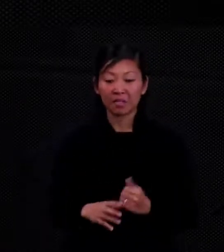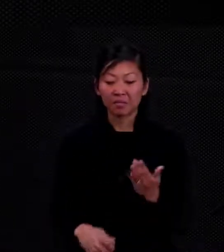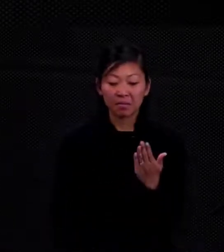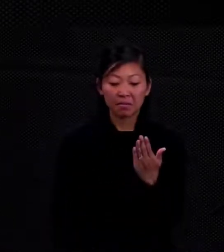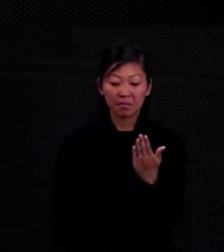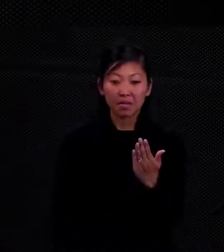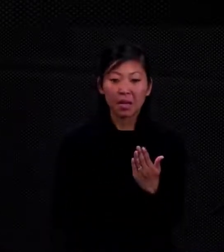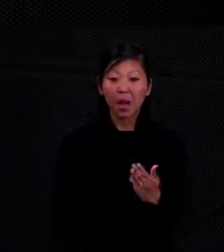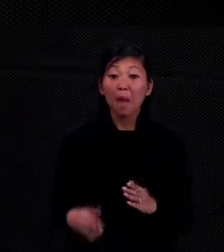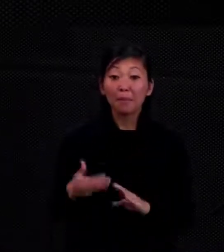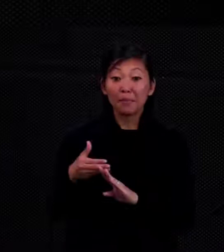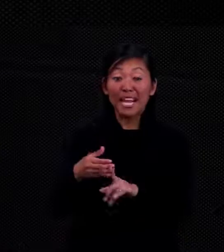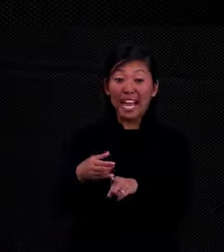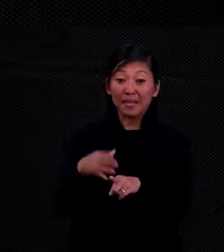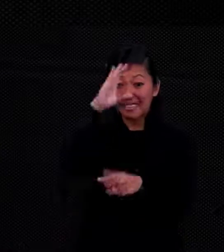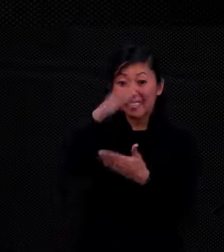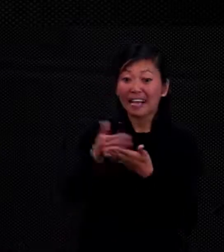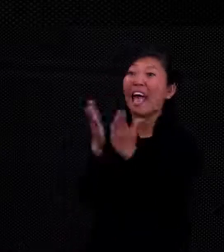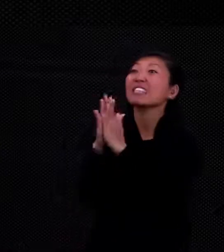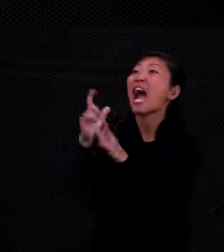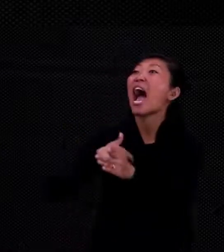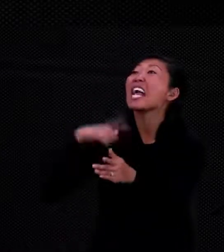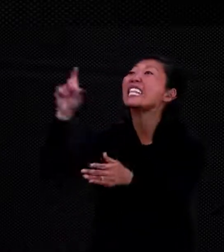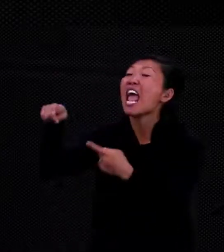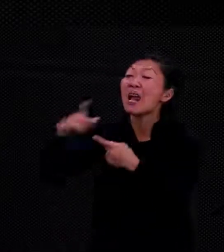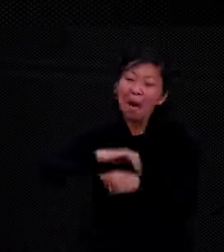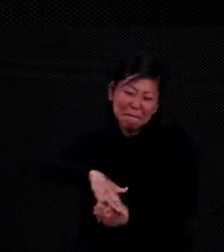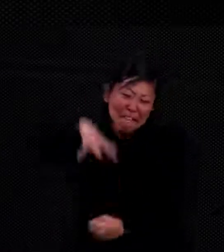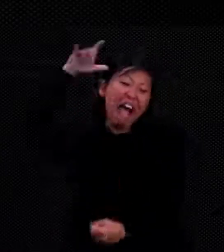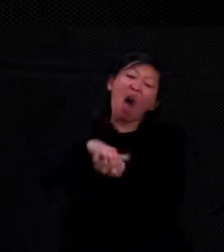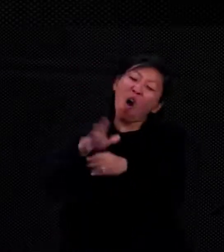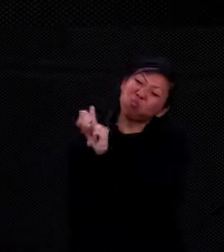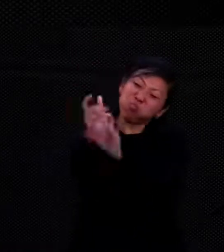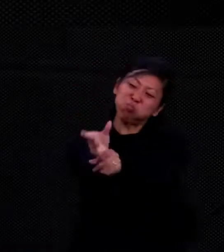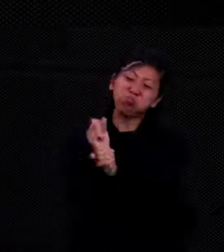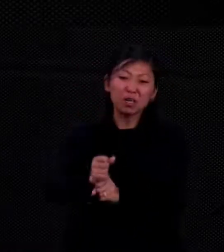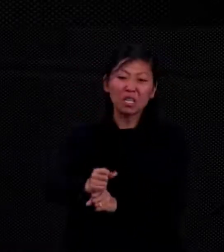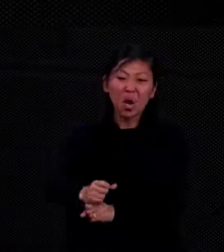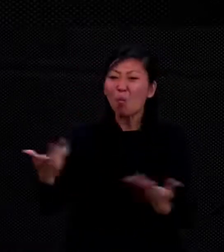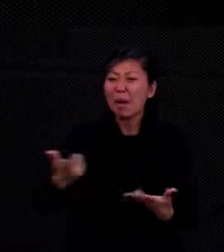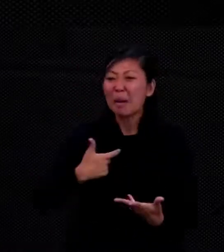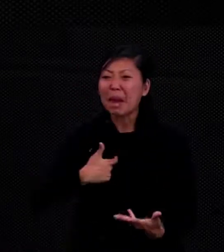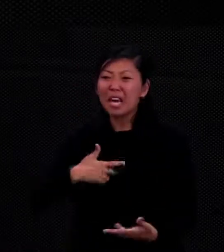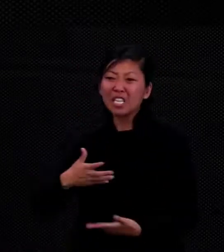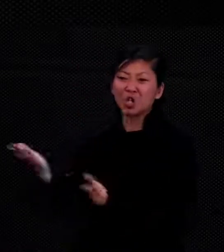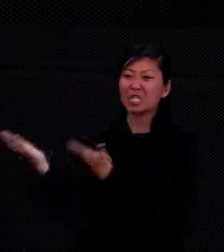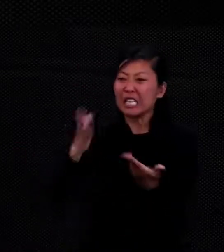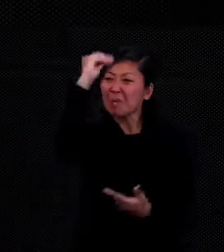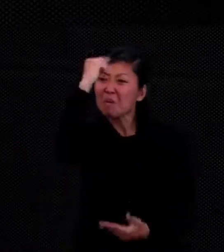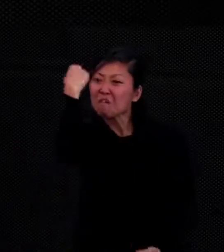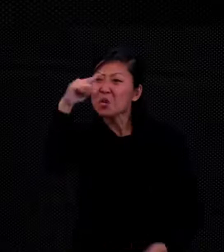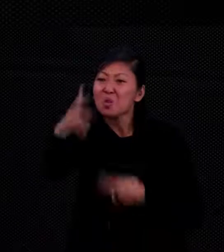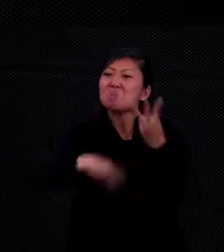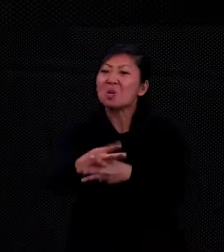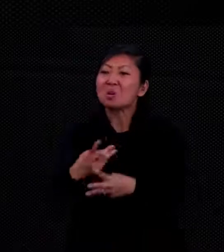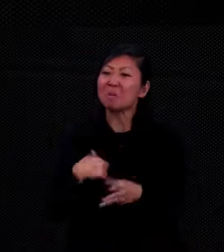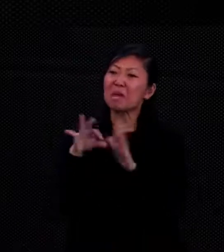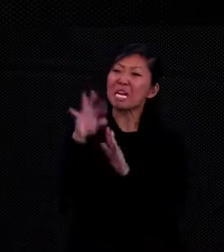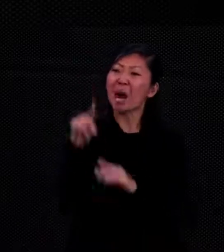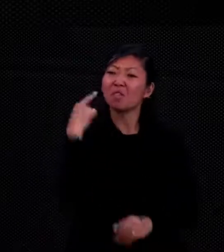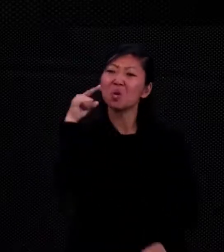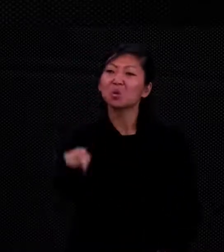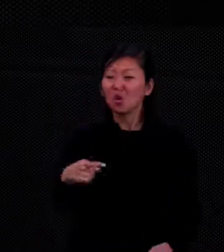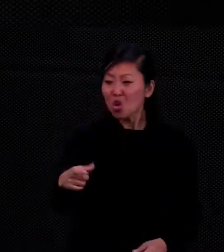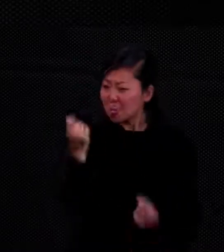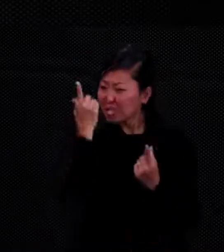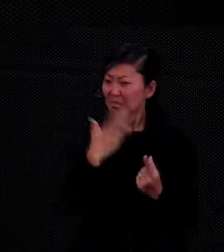Before he could get another word out of his mouth, I exploded. "What am I, the delivery boy for the world? Do you have a clue